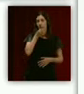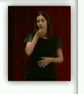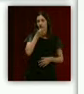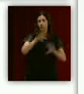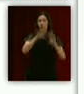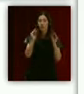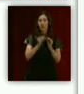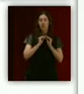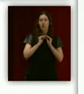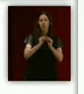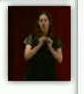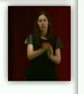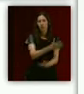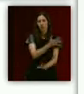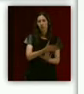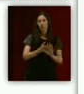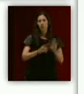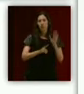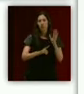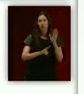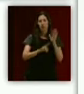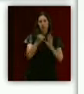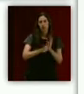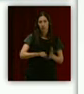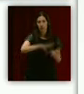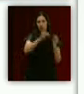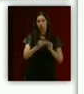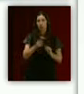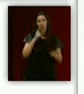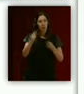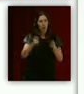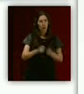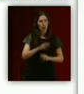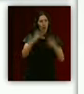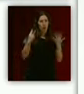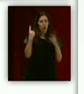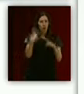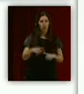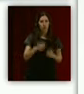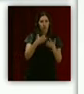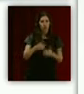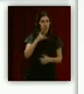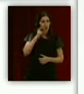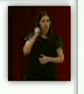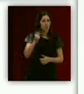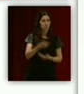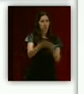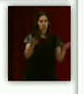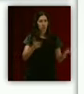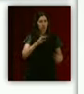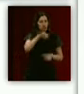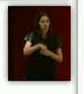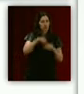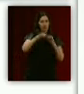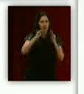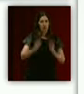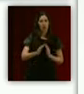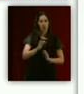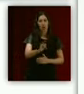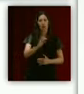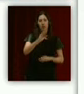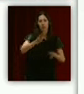the application adequately. By way of conclusion, we have managed to develop an application that enables users